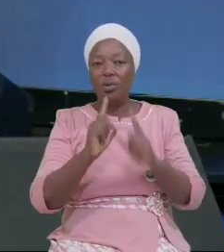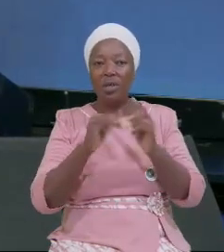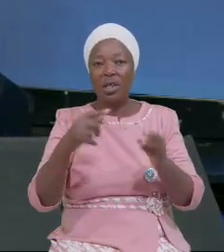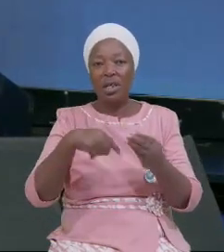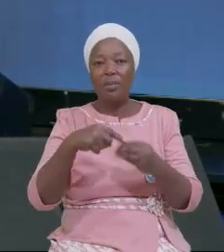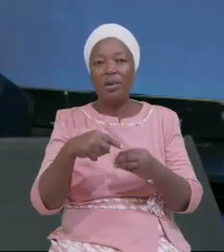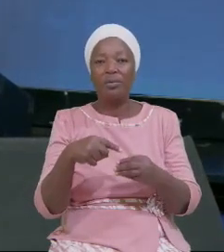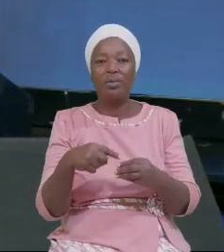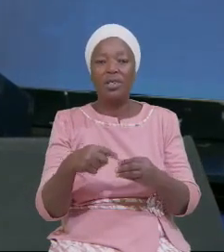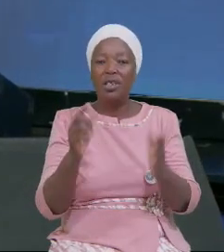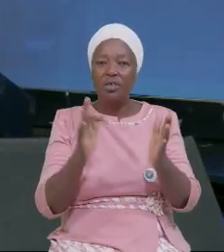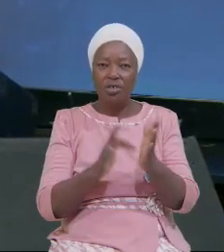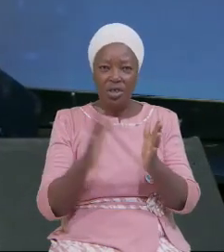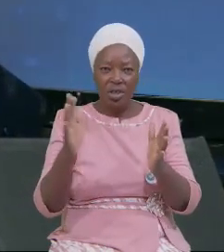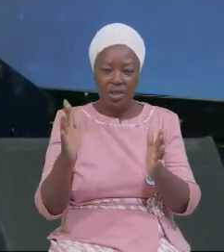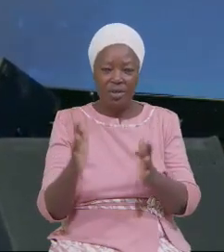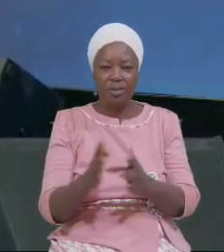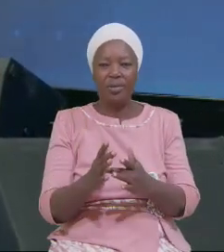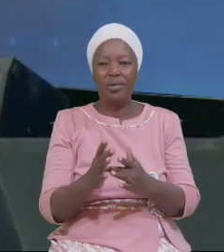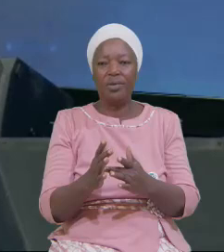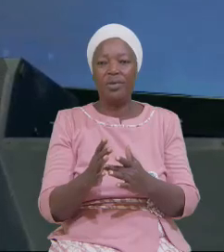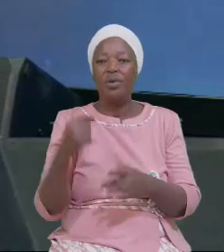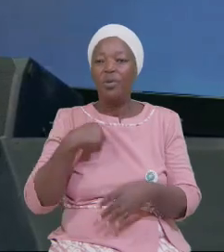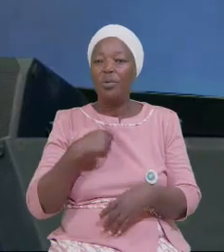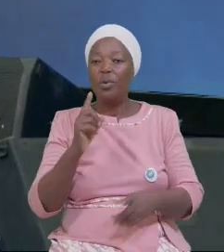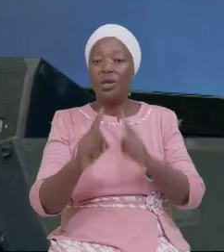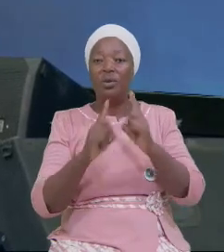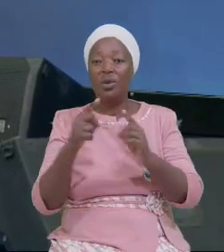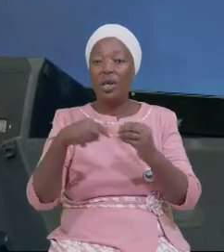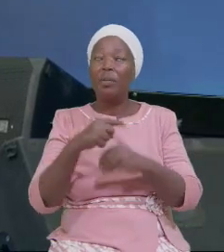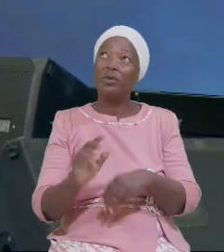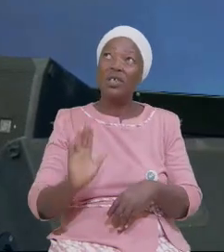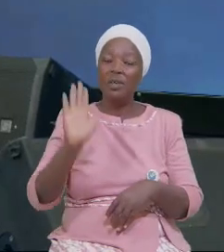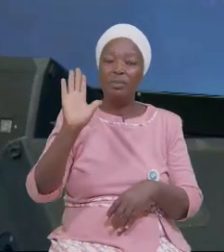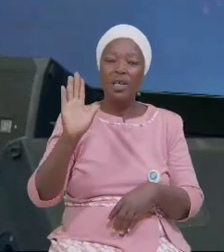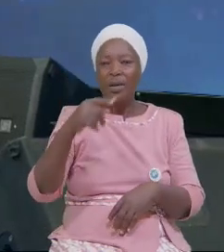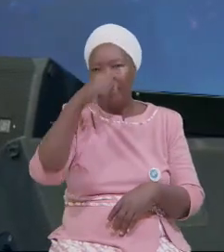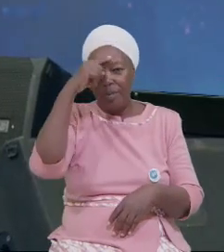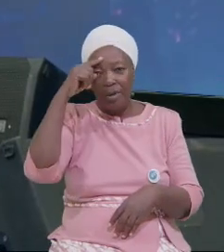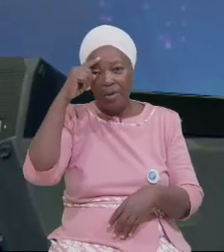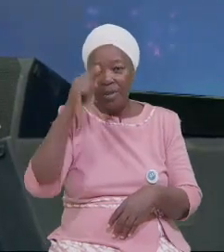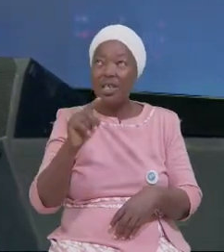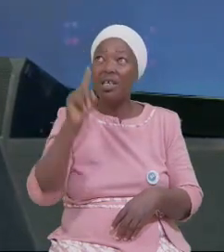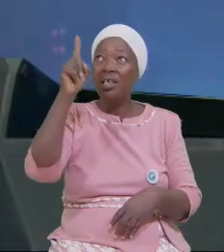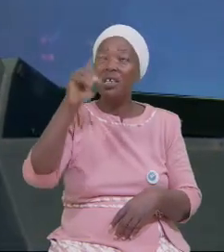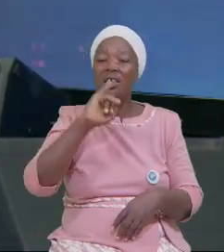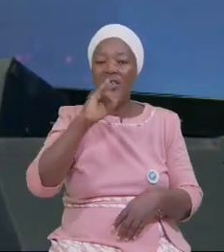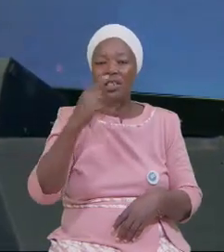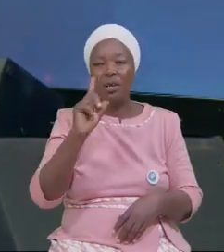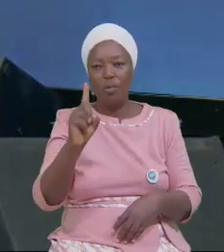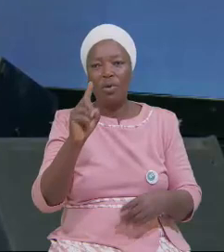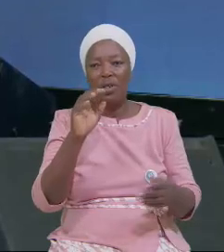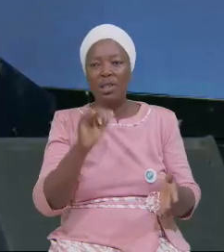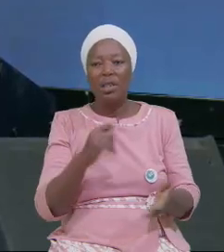about Jesus. We talk about him because he is the one, the